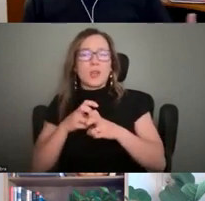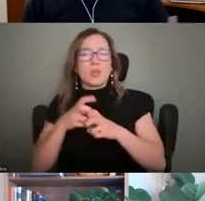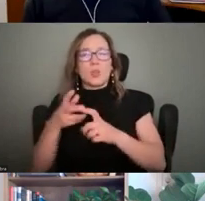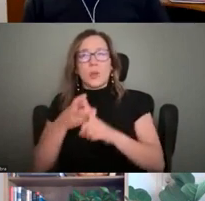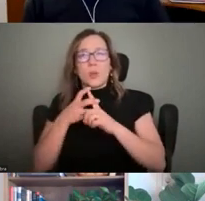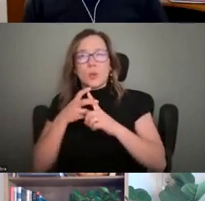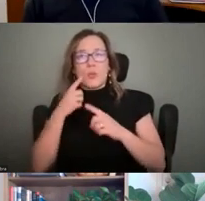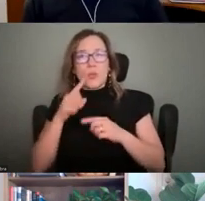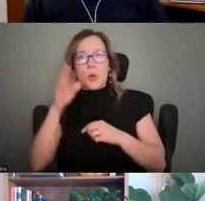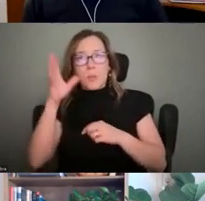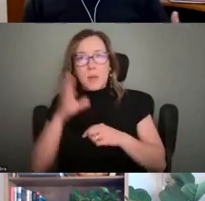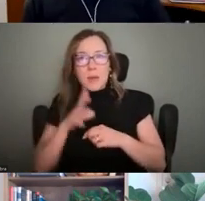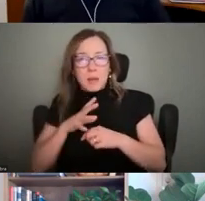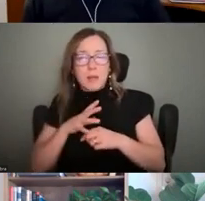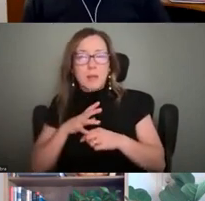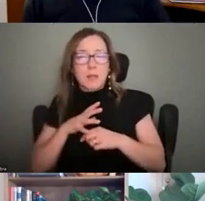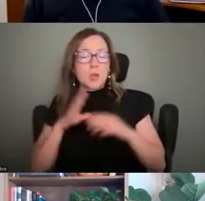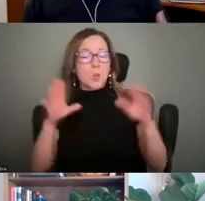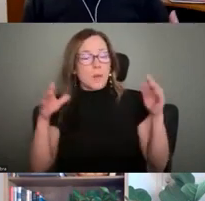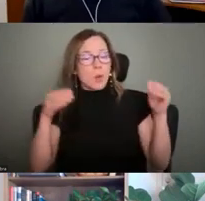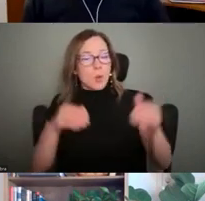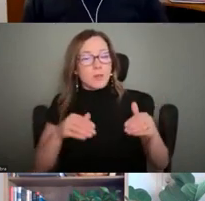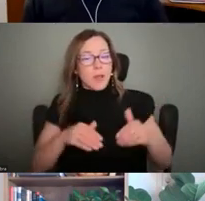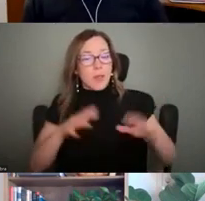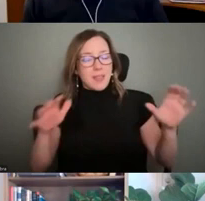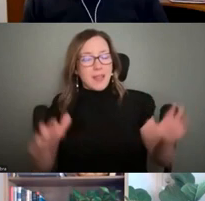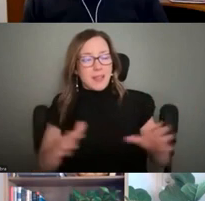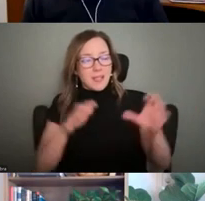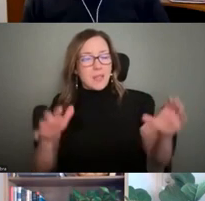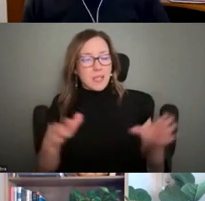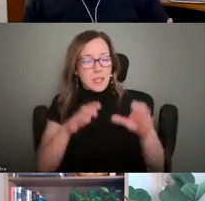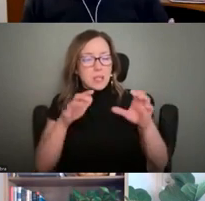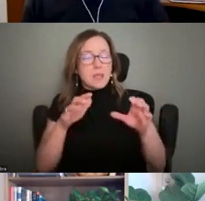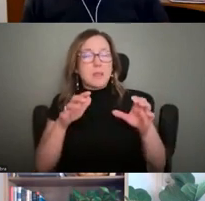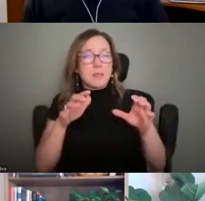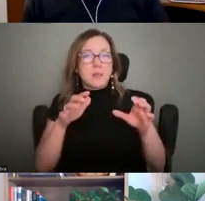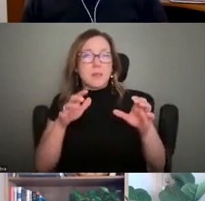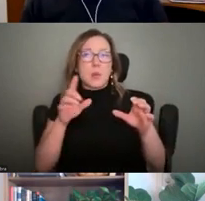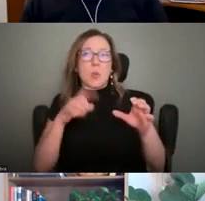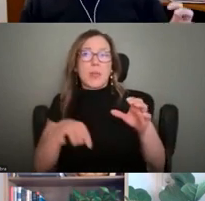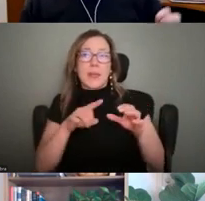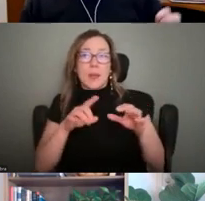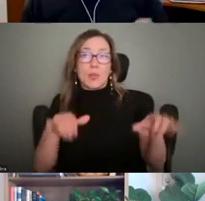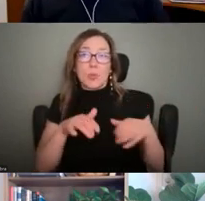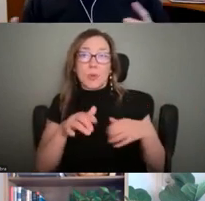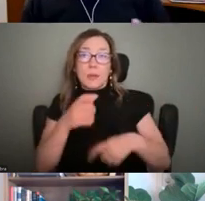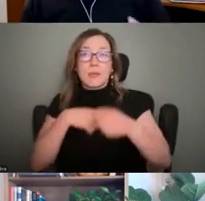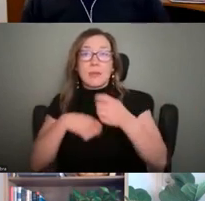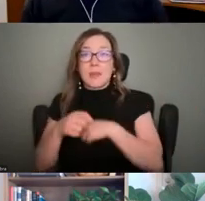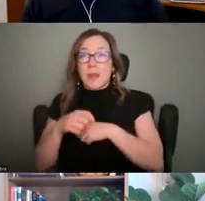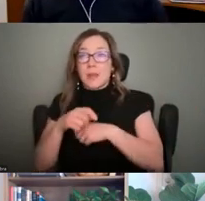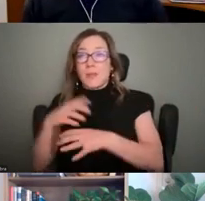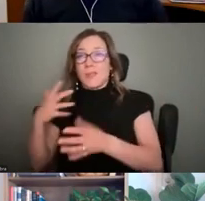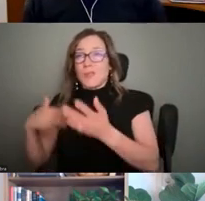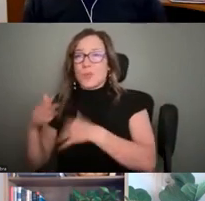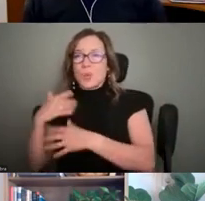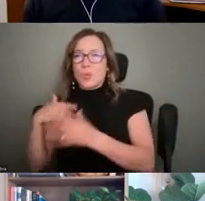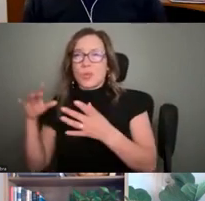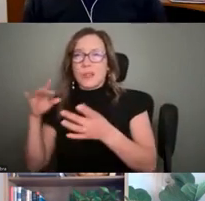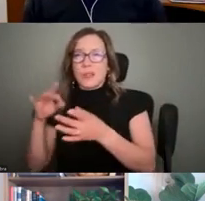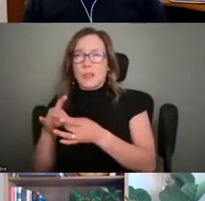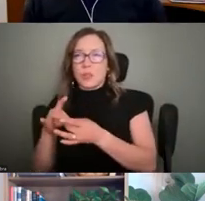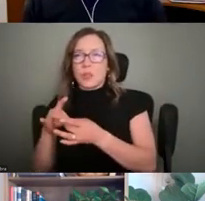so we focus more on the activities and what they are doing as opposed to the social connection